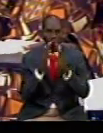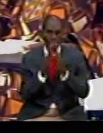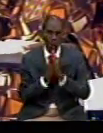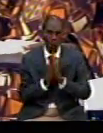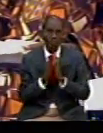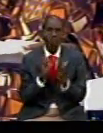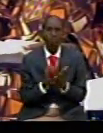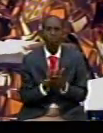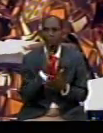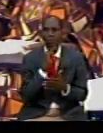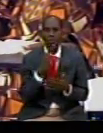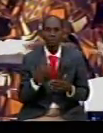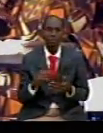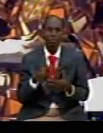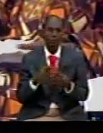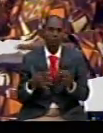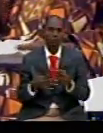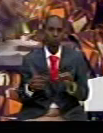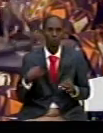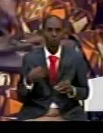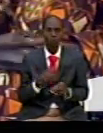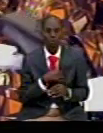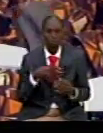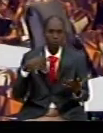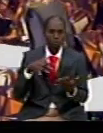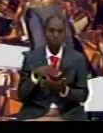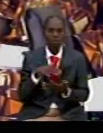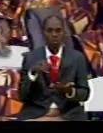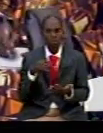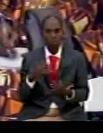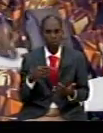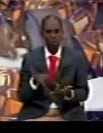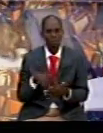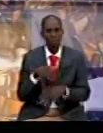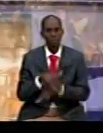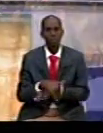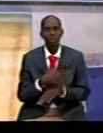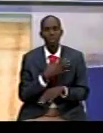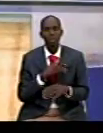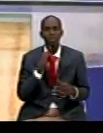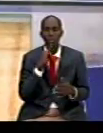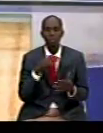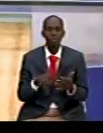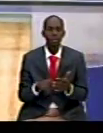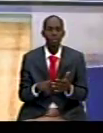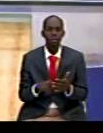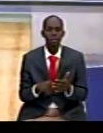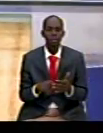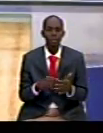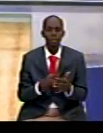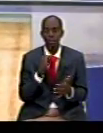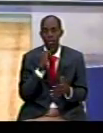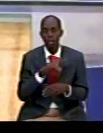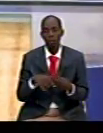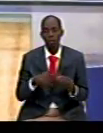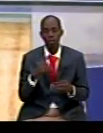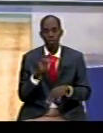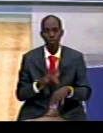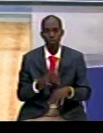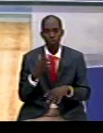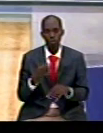amen. That's the story we're looking at tonight. And it's about the touch of faith that